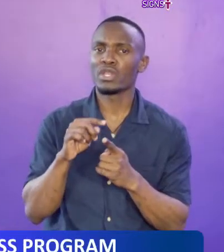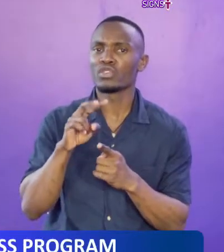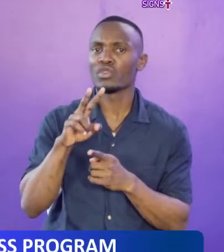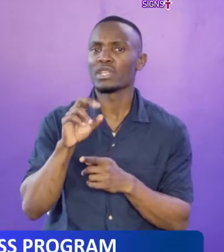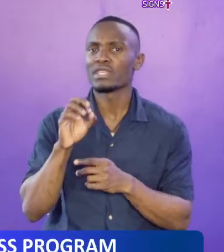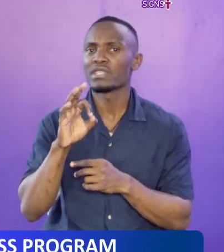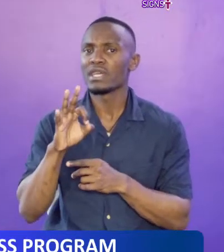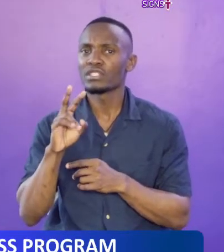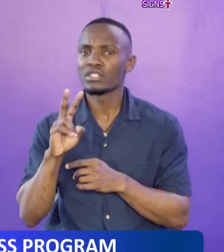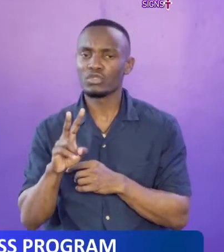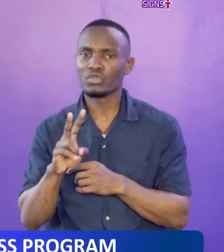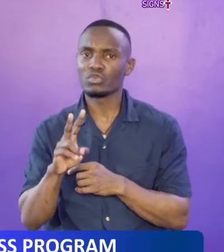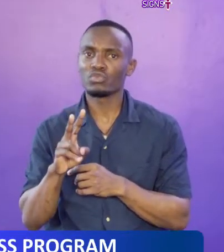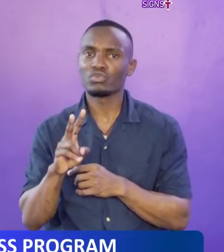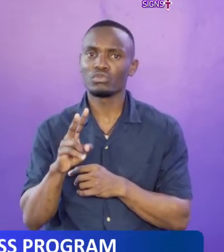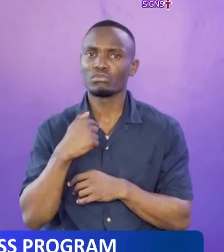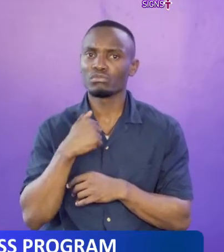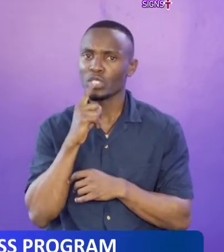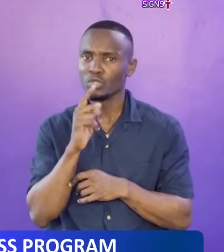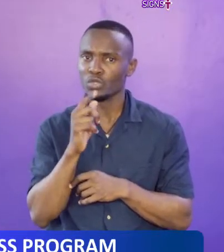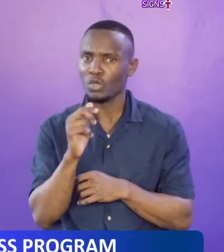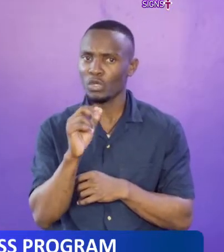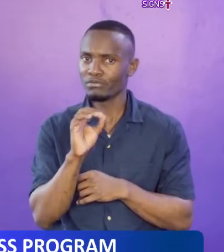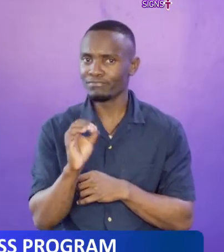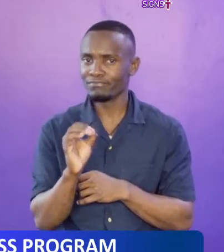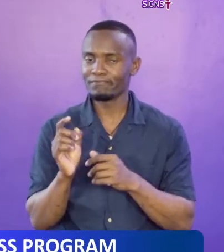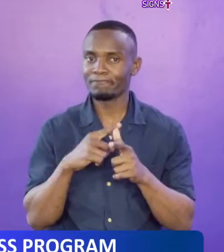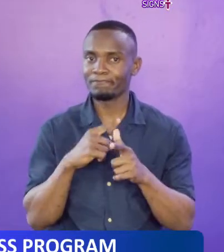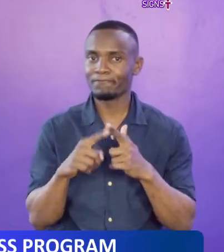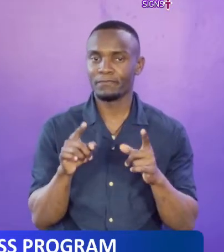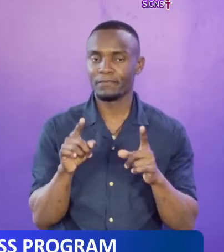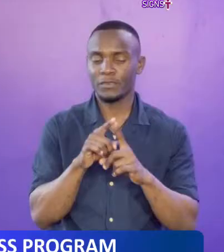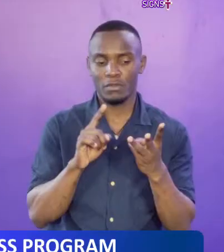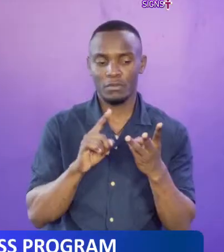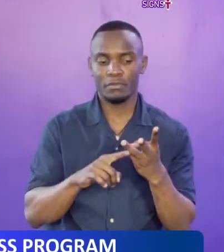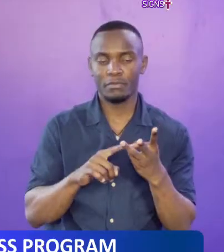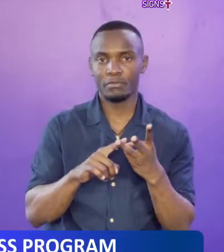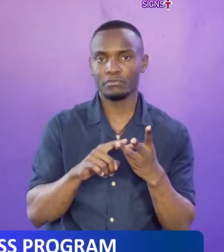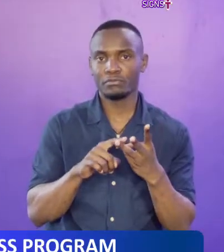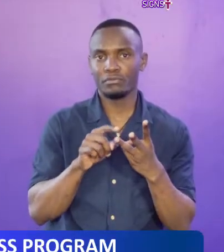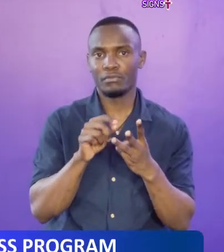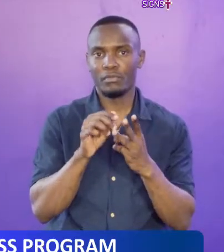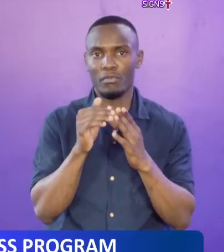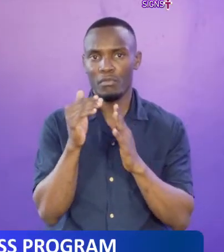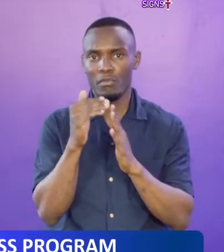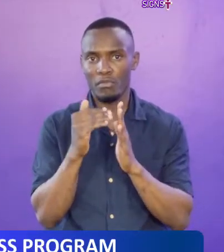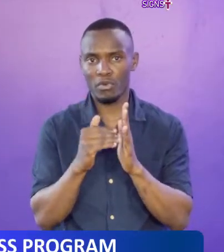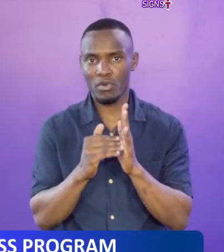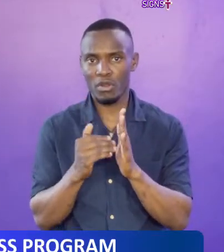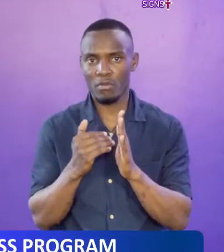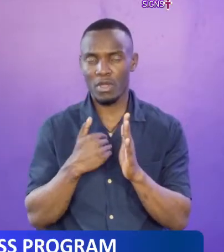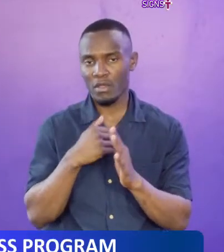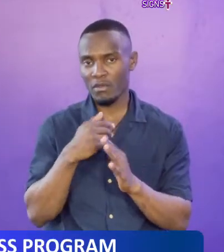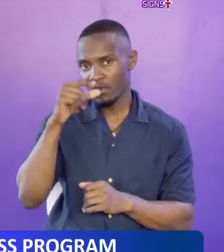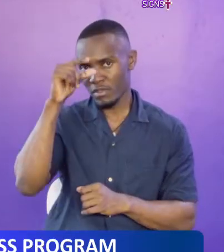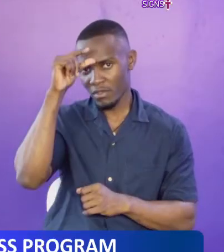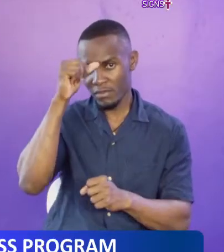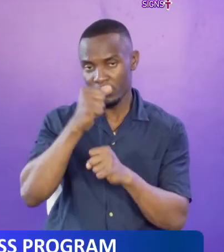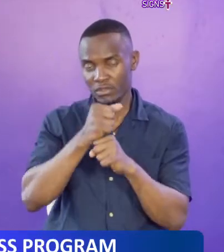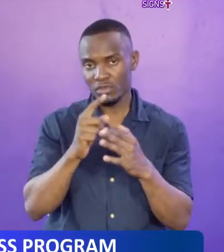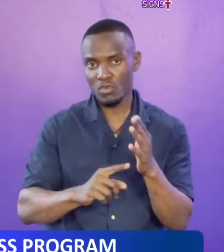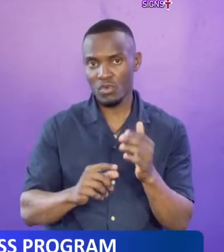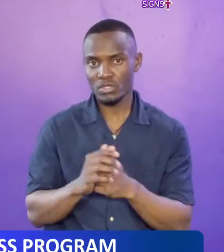2032, if I'm not wrong. Then we have a robust program that the government is doing to enable 20